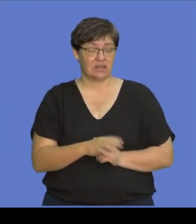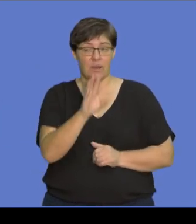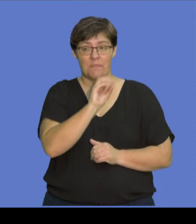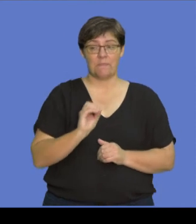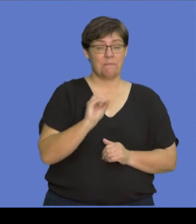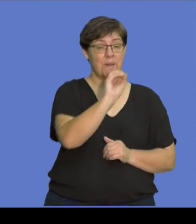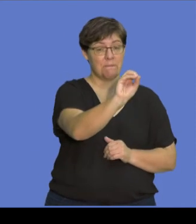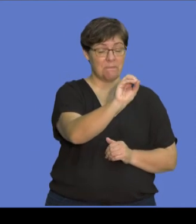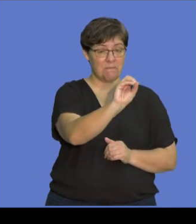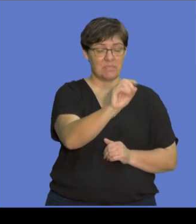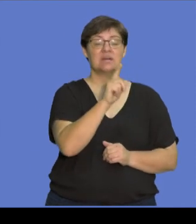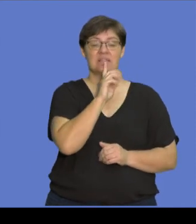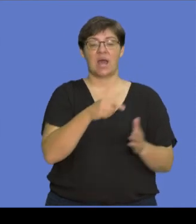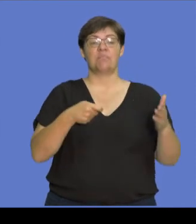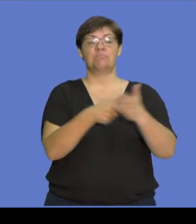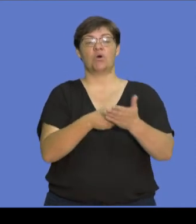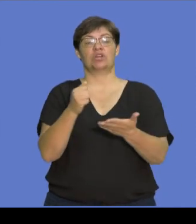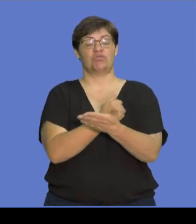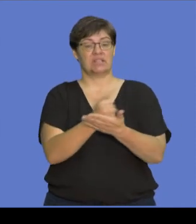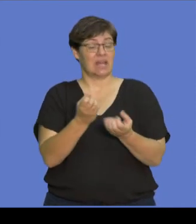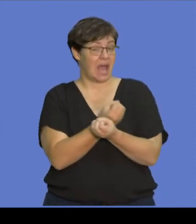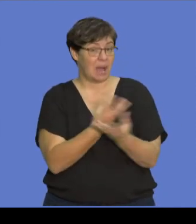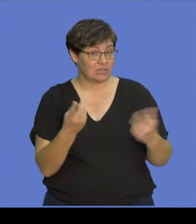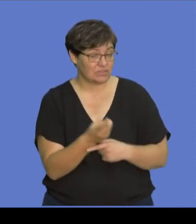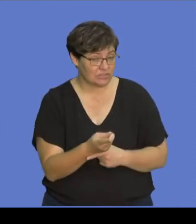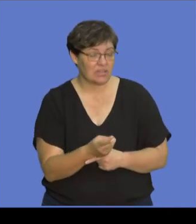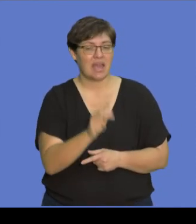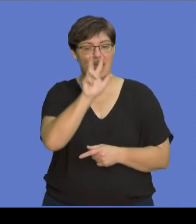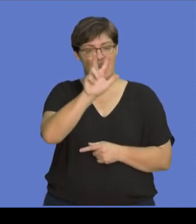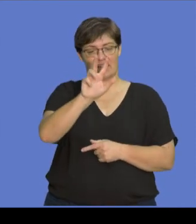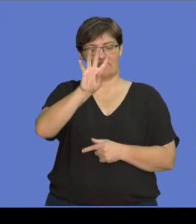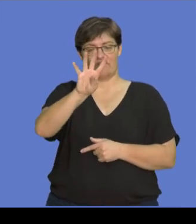you make the entry now, you say, bought on credit, how much?